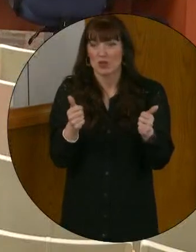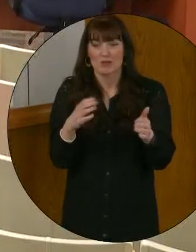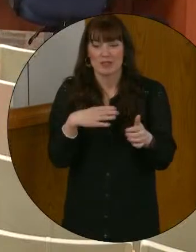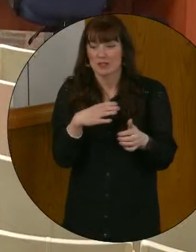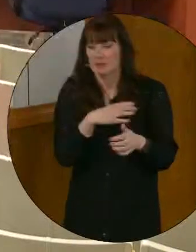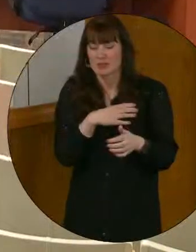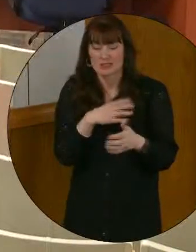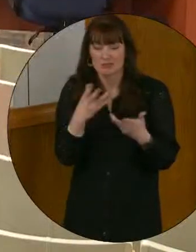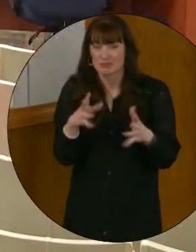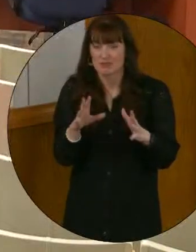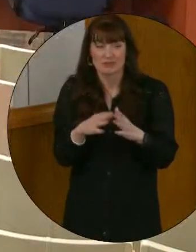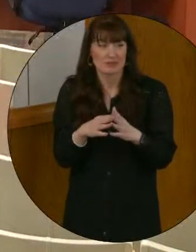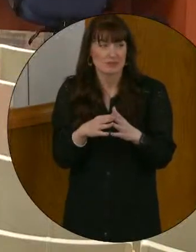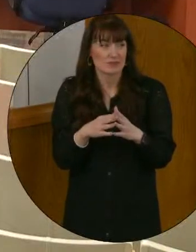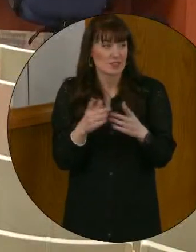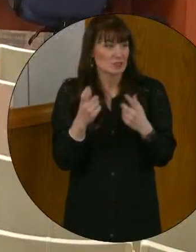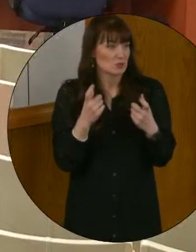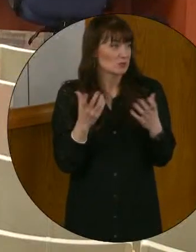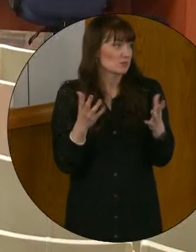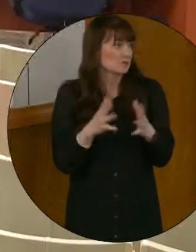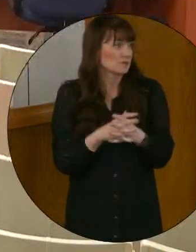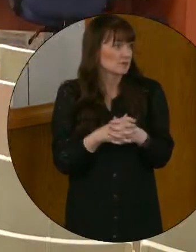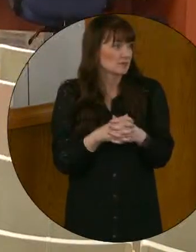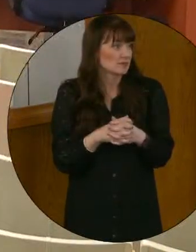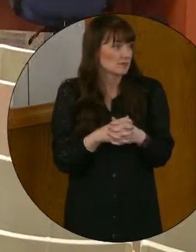all I have for that, unless there's any questions.